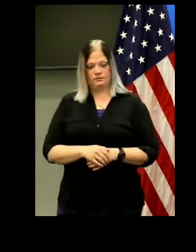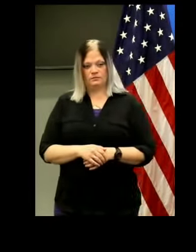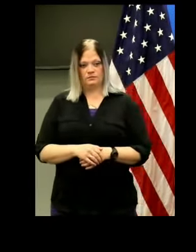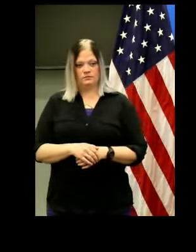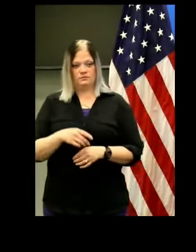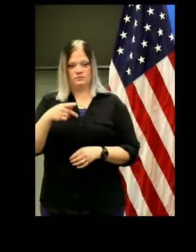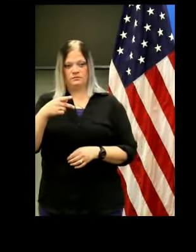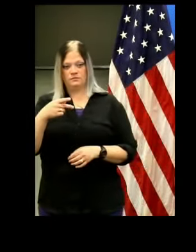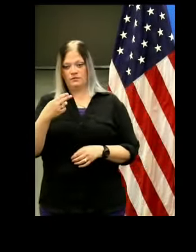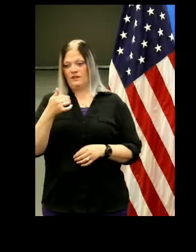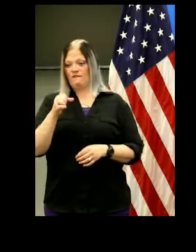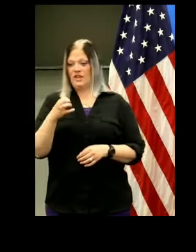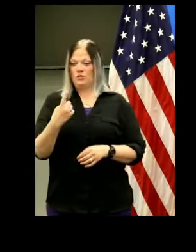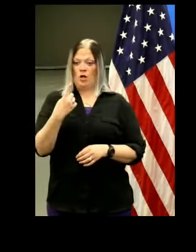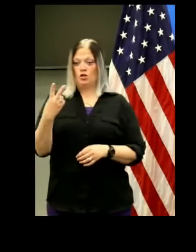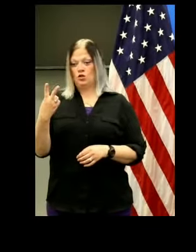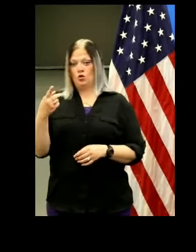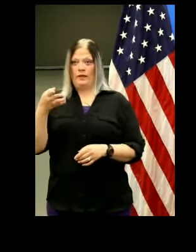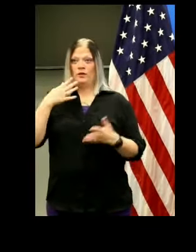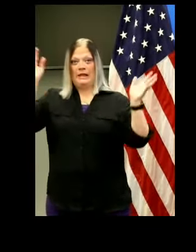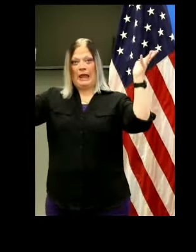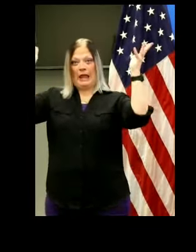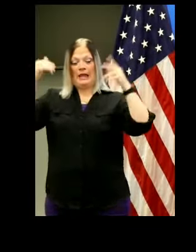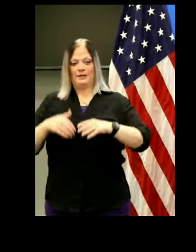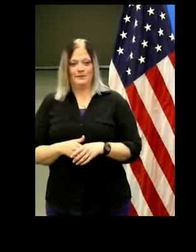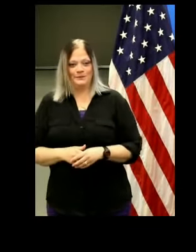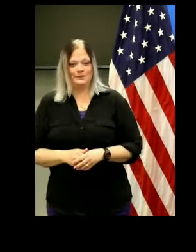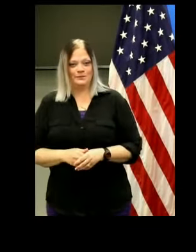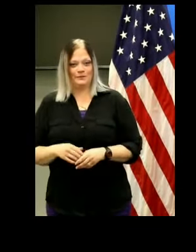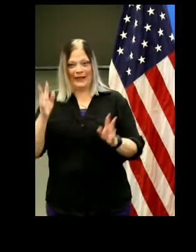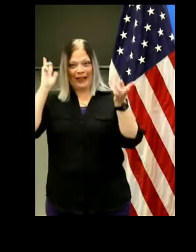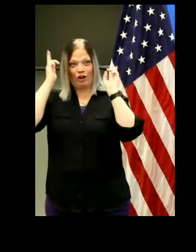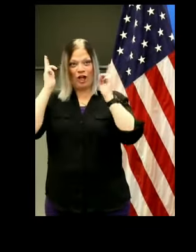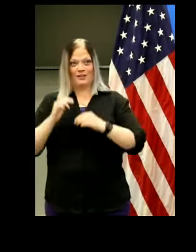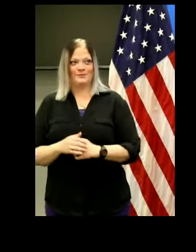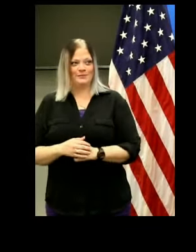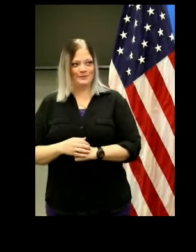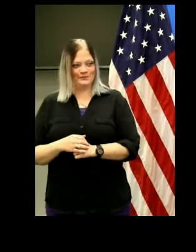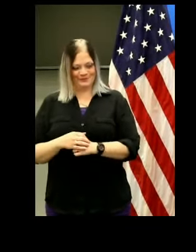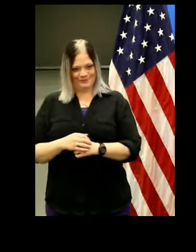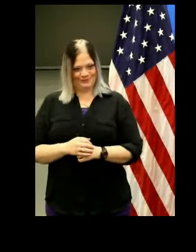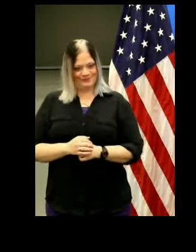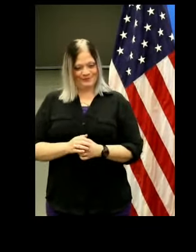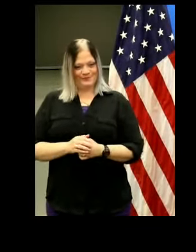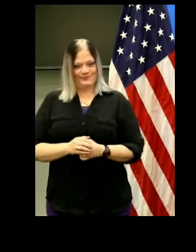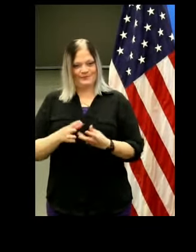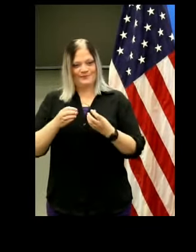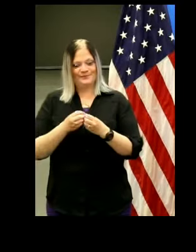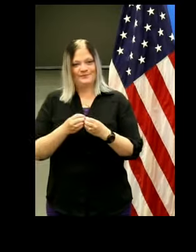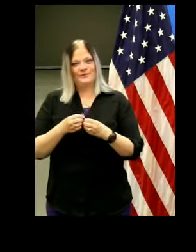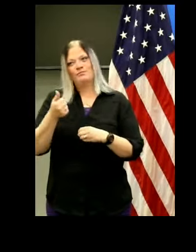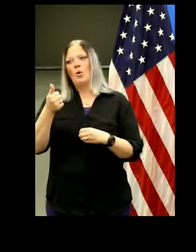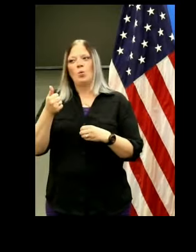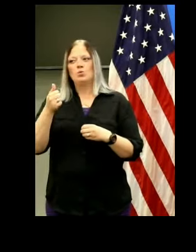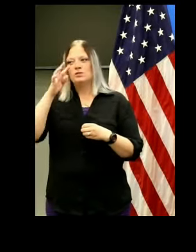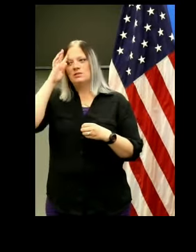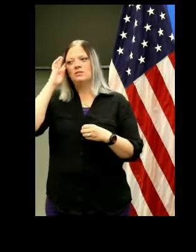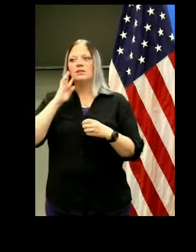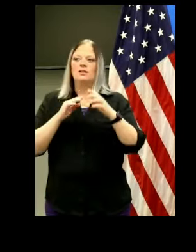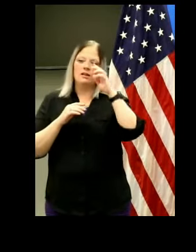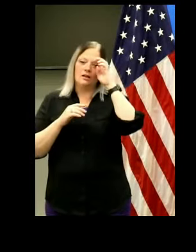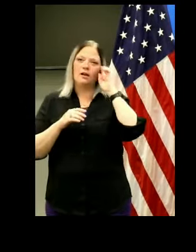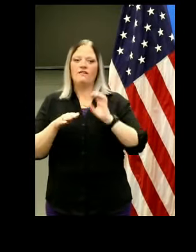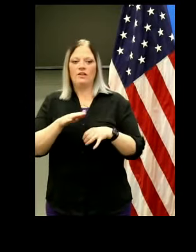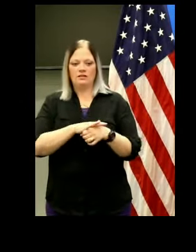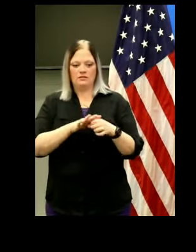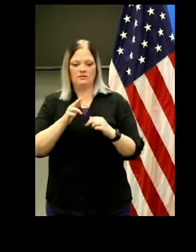Phase 1, phase 2, we're there. Yay! Got my hair cut. And most of the sites that are phase